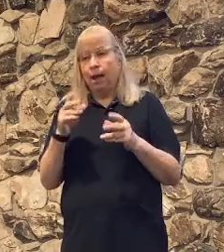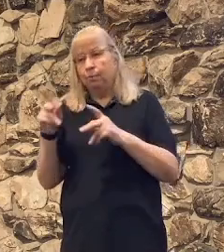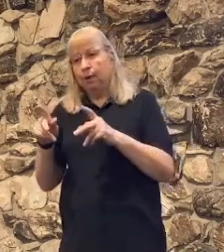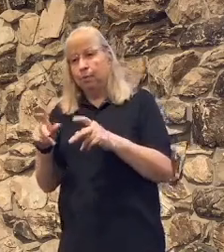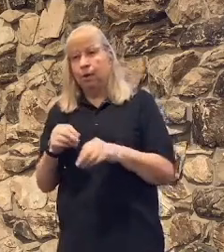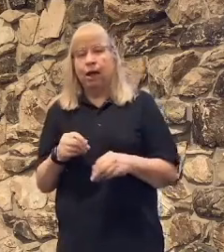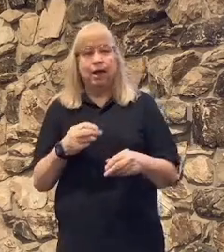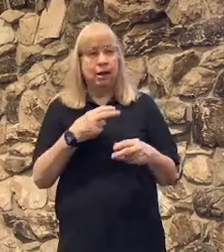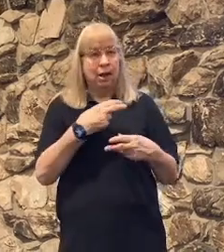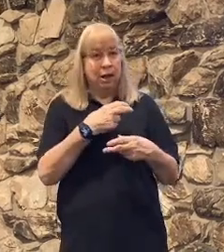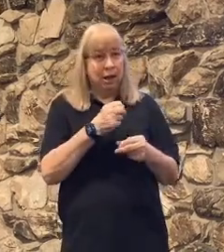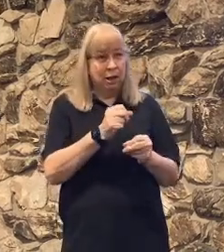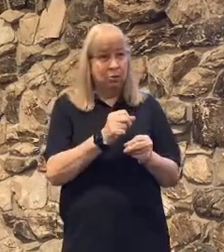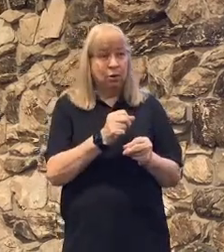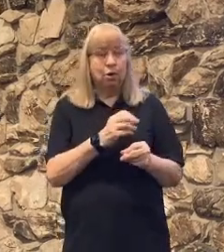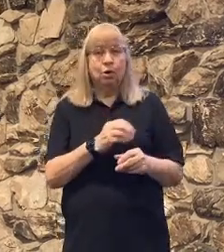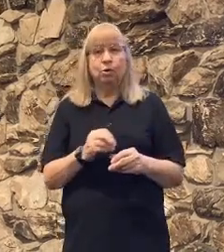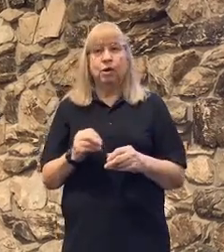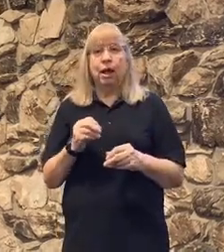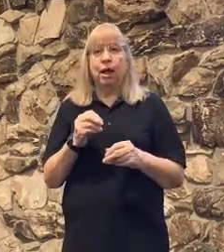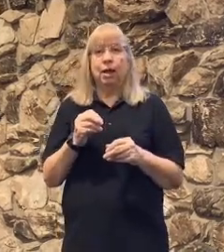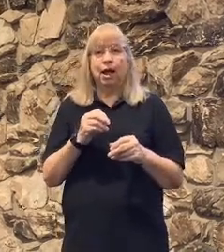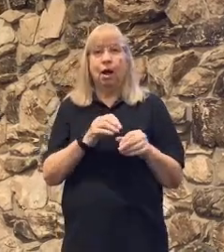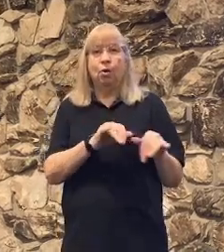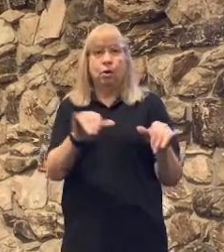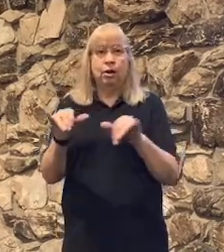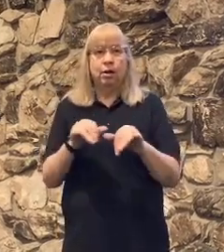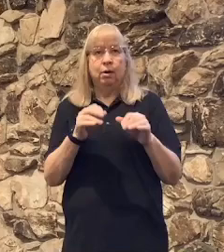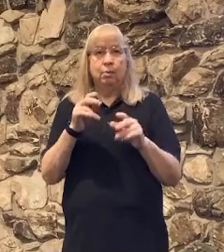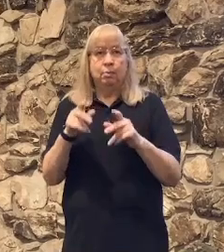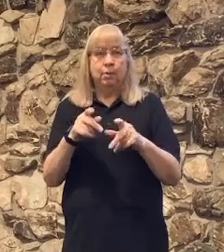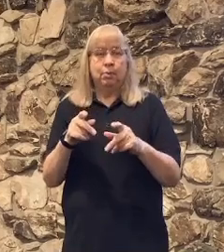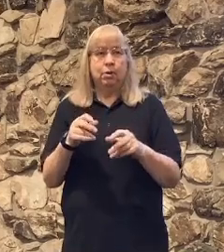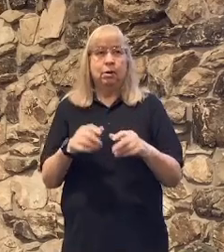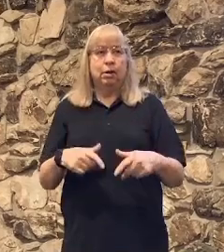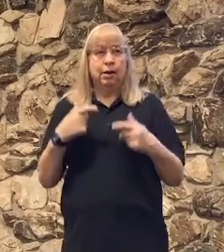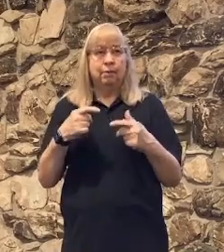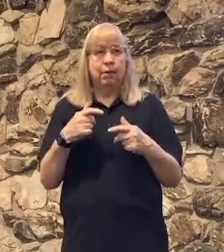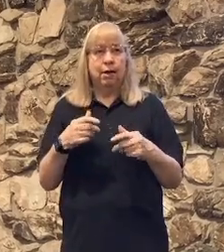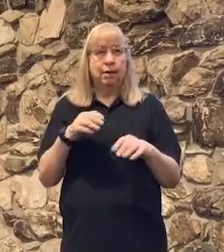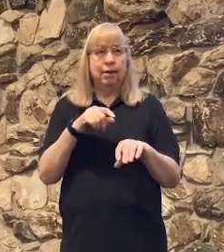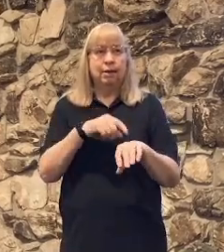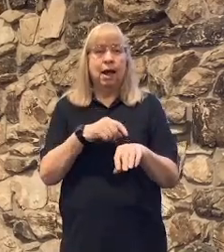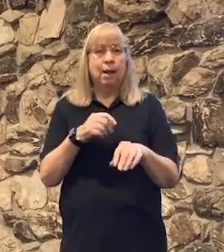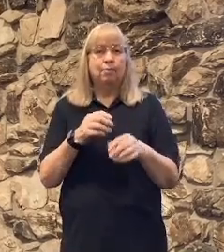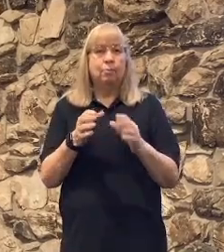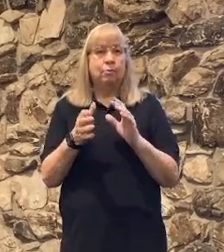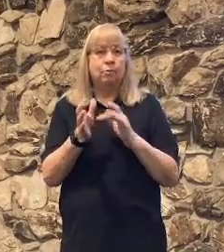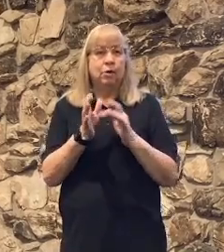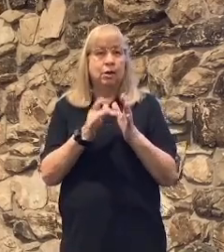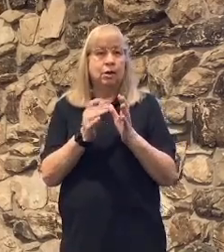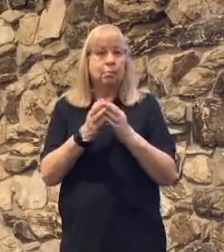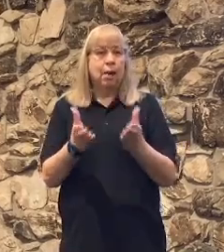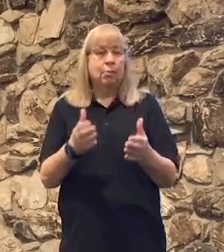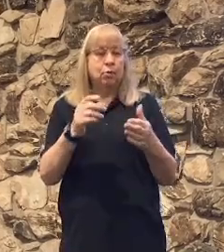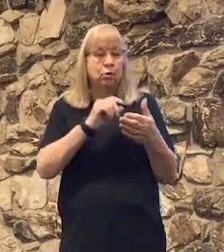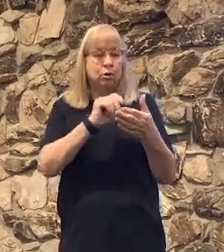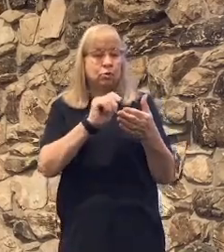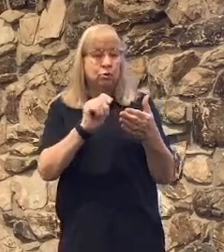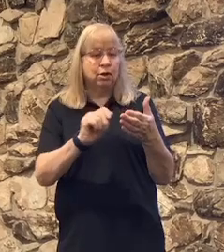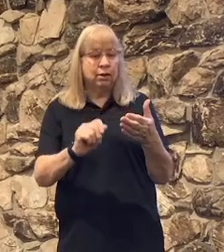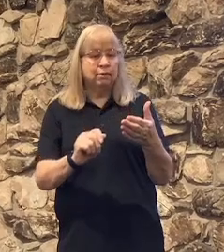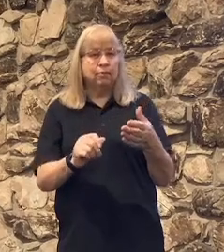and stories of how just ordinary people lived during the time that the Bible was written. And it also talks about how people